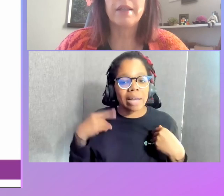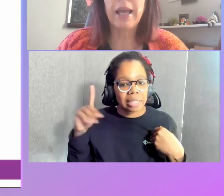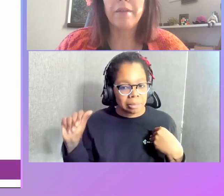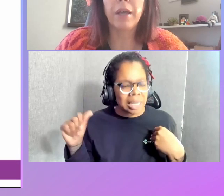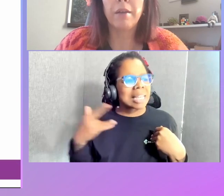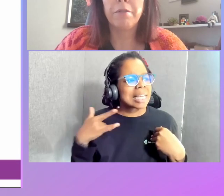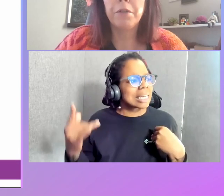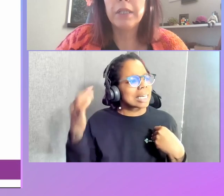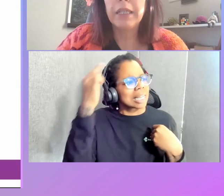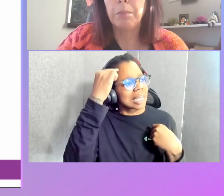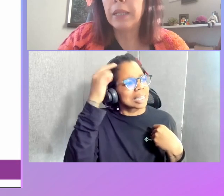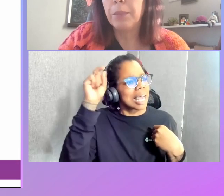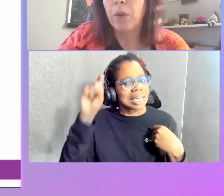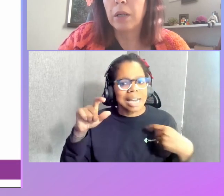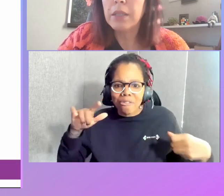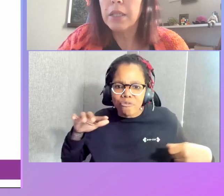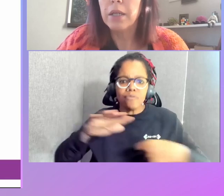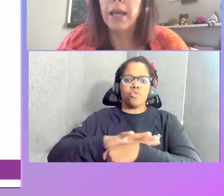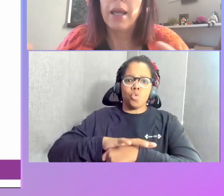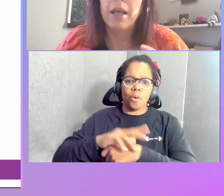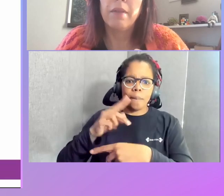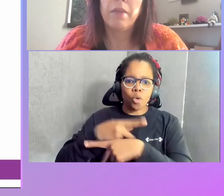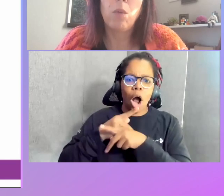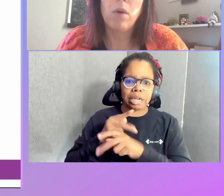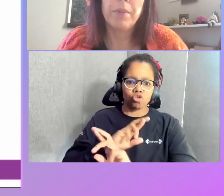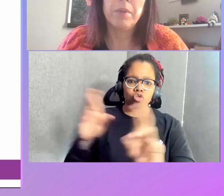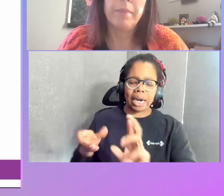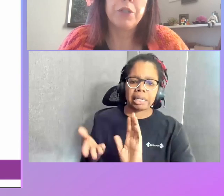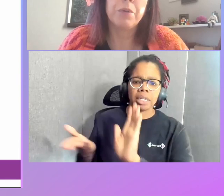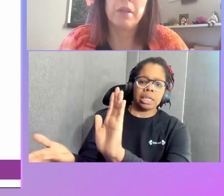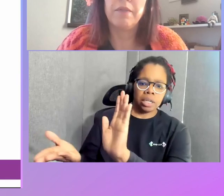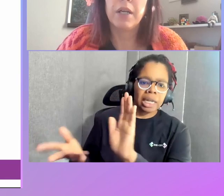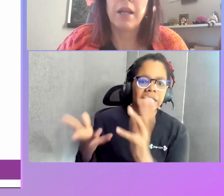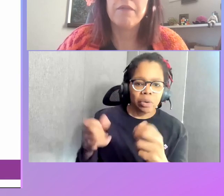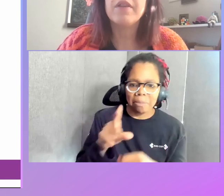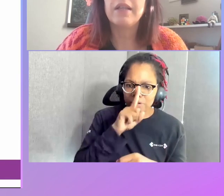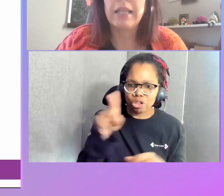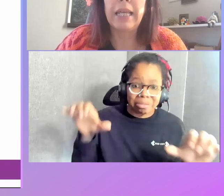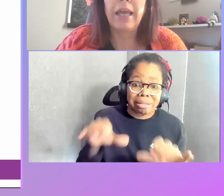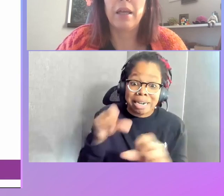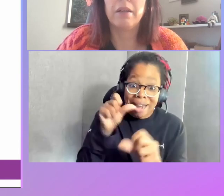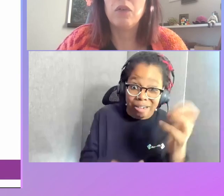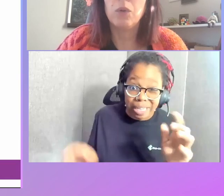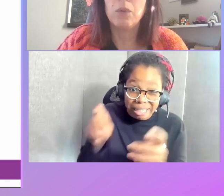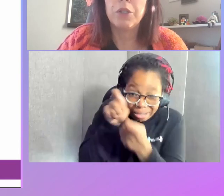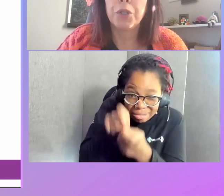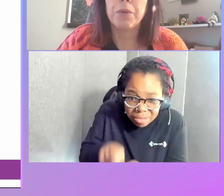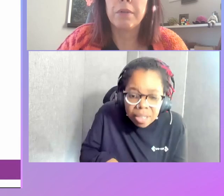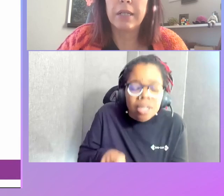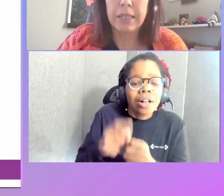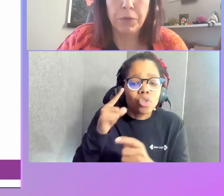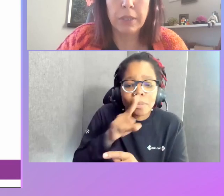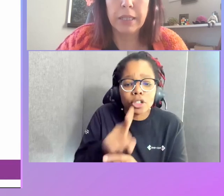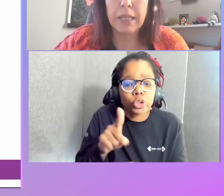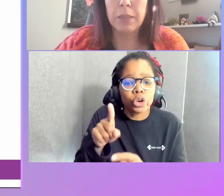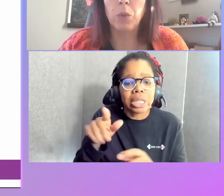often think that they have to have a fully complete product and that they want to be able to make sure that they've done everything that they can to ensure